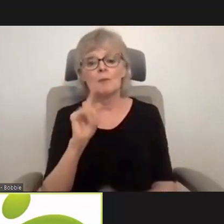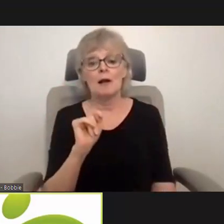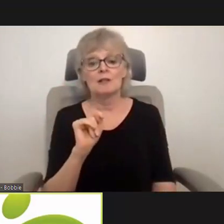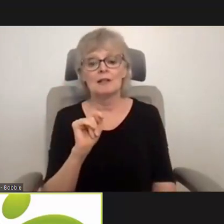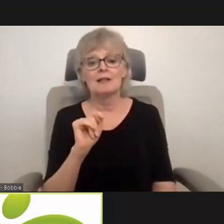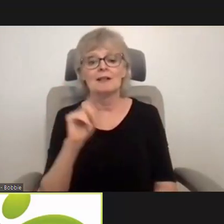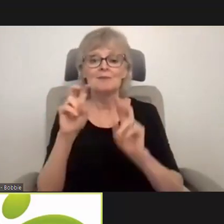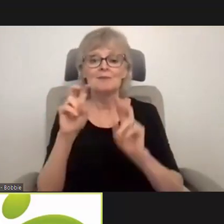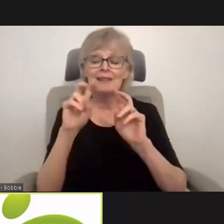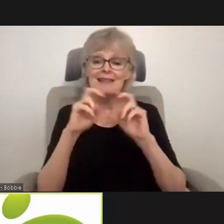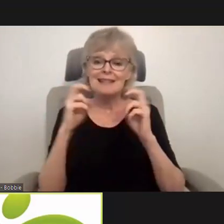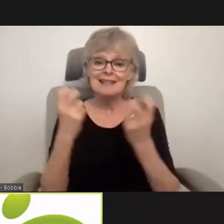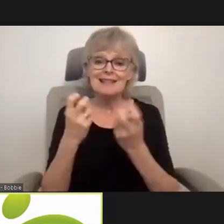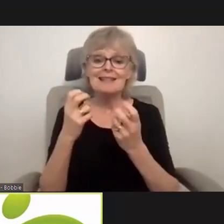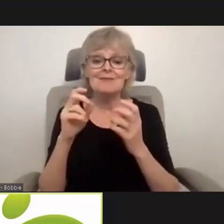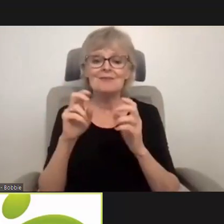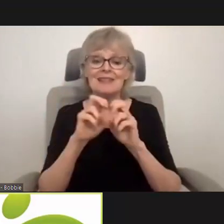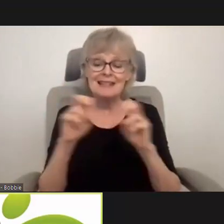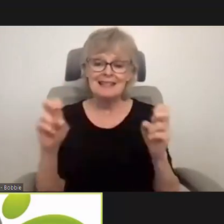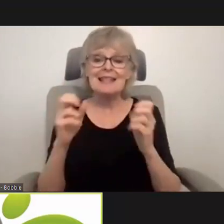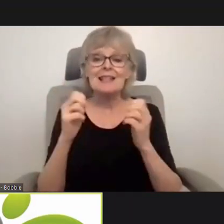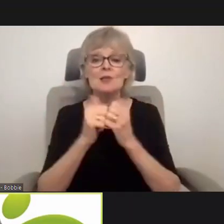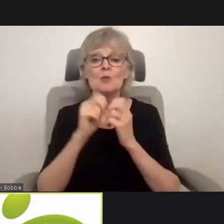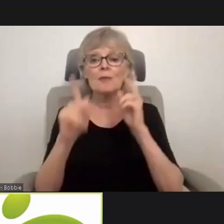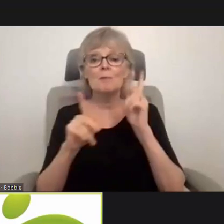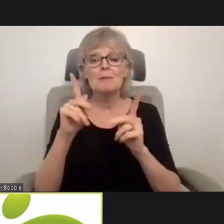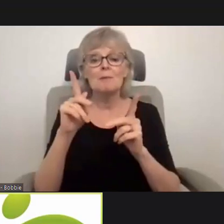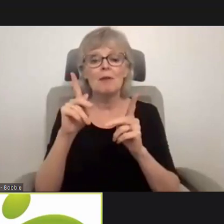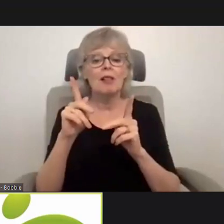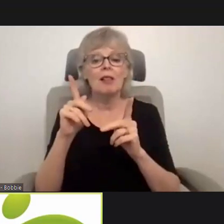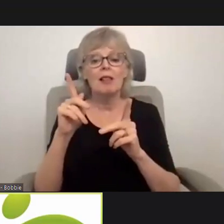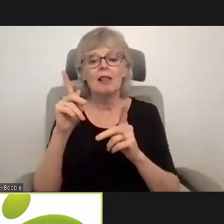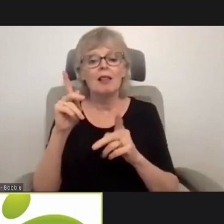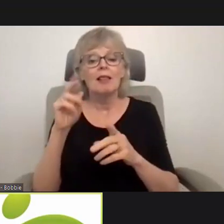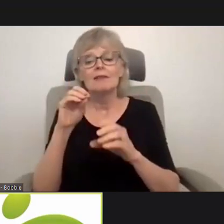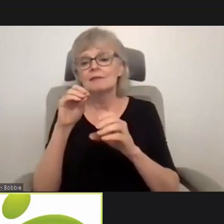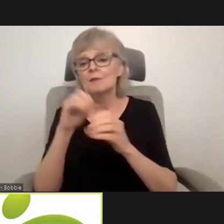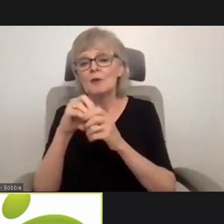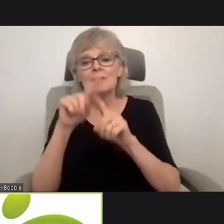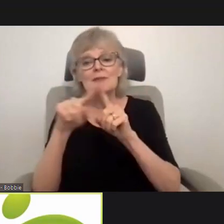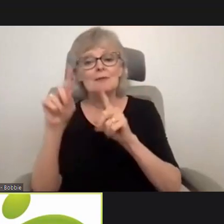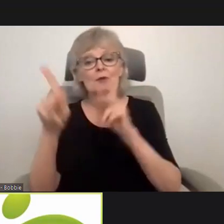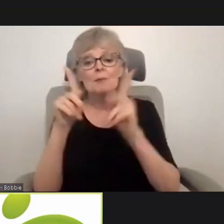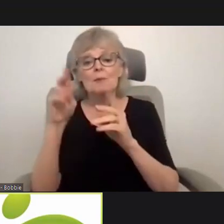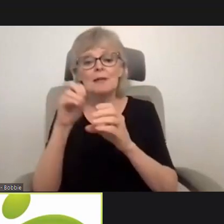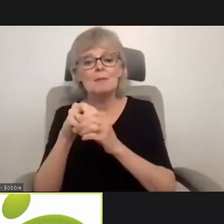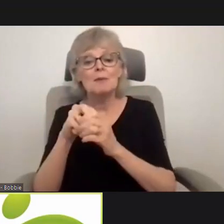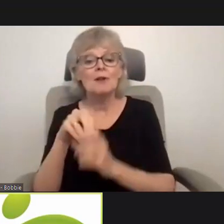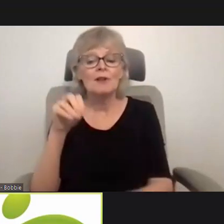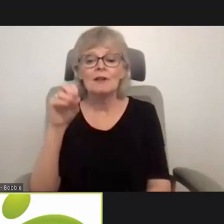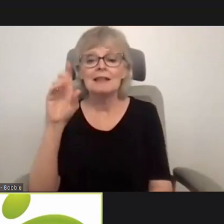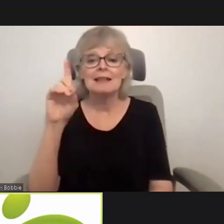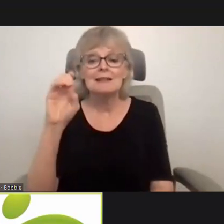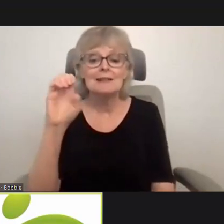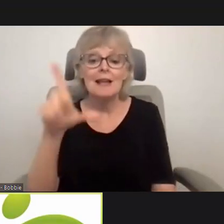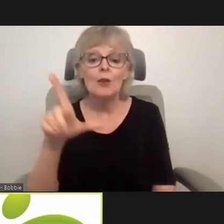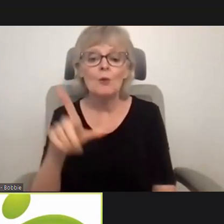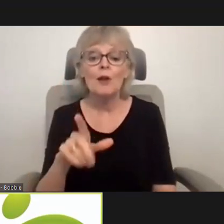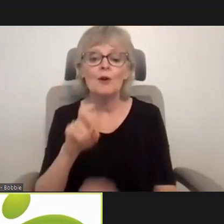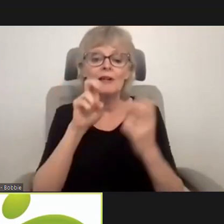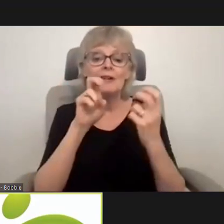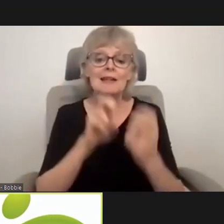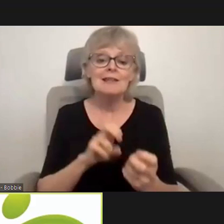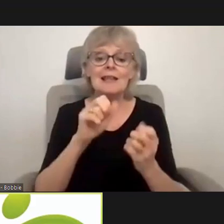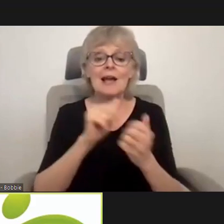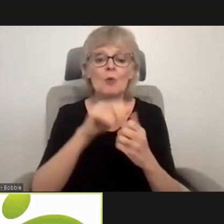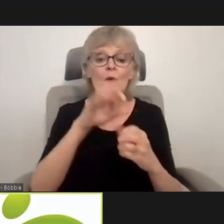Delawareans who know things that people should know. So he sat down with the treasurer to talk about ABLE accounts. We sat down with the